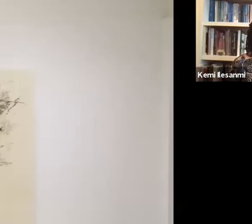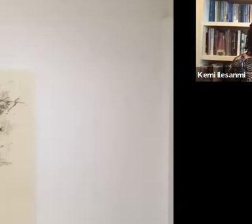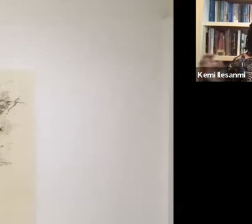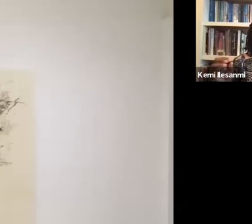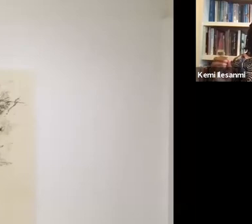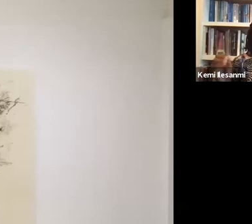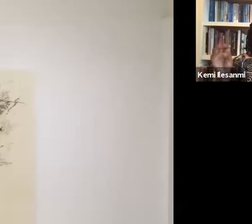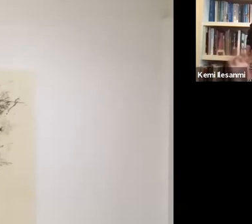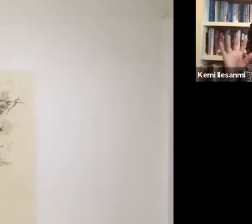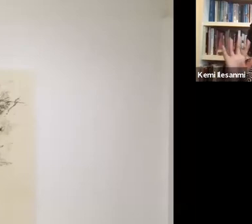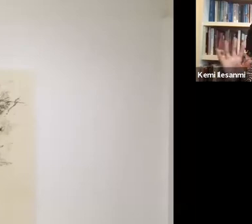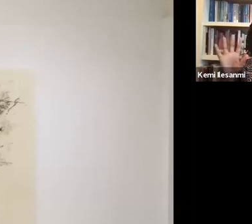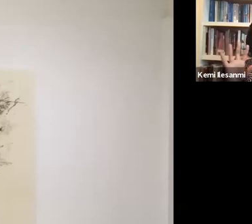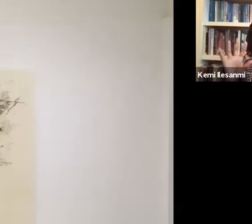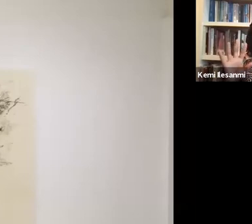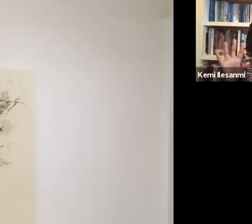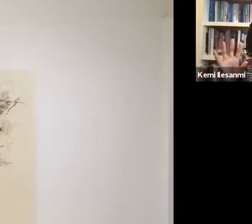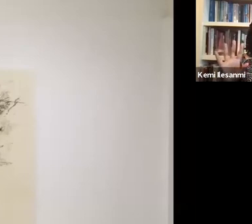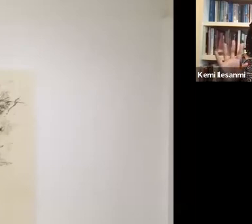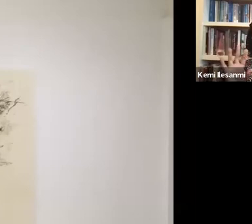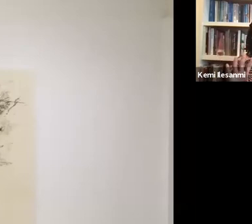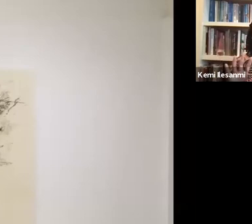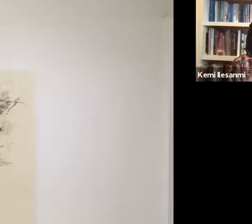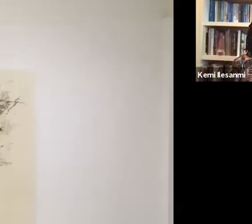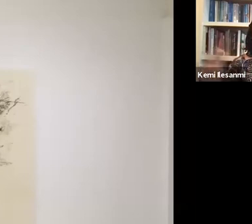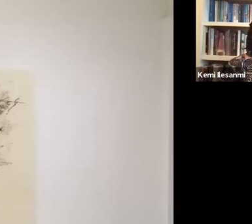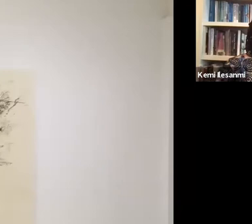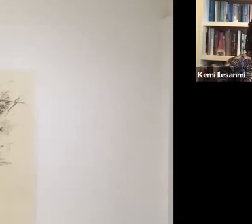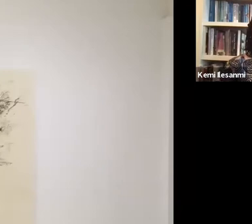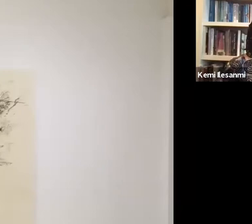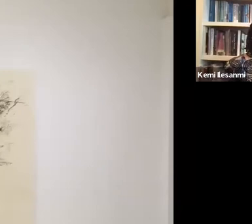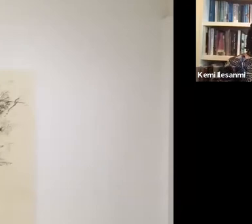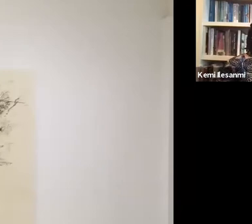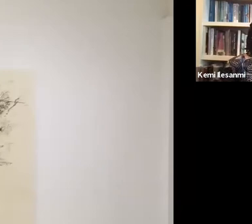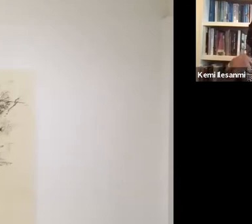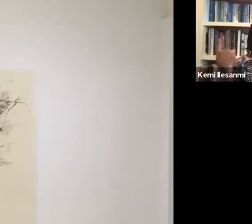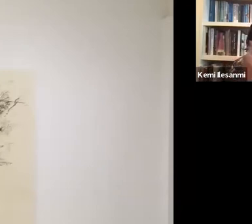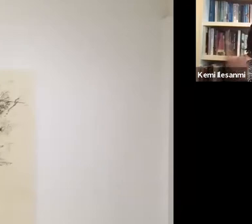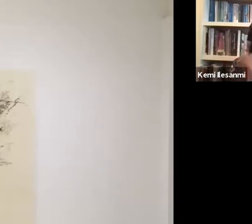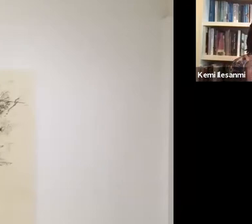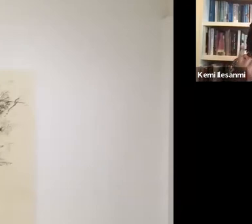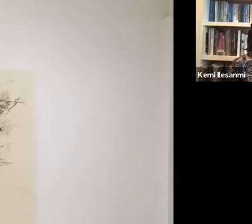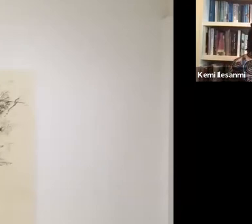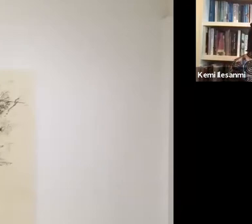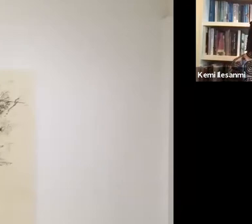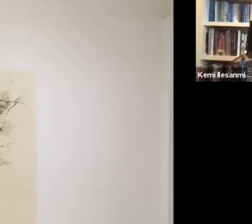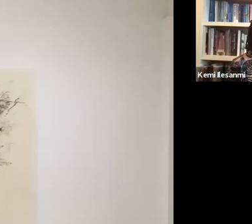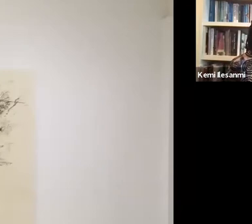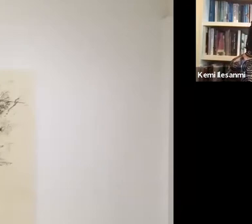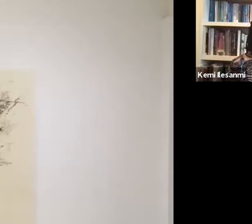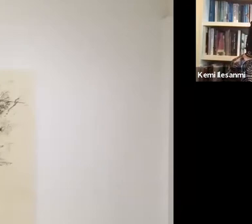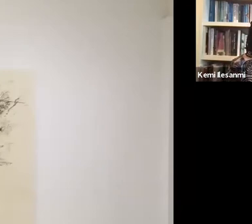scale, and it almost looks like it has two wings and various black gestures kind of emanating from a centrifugal